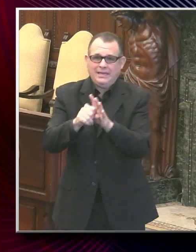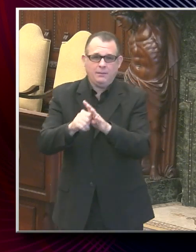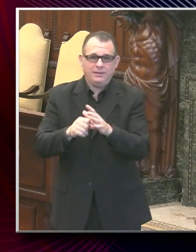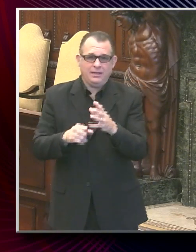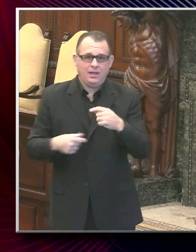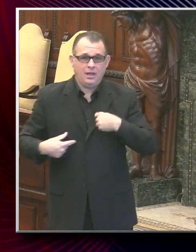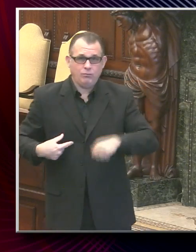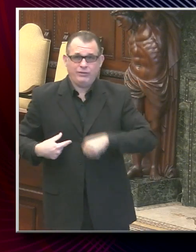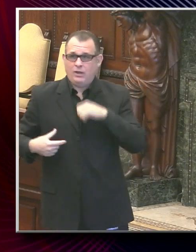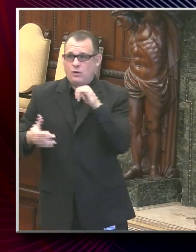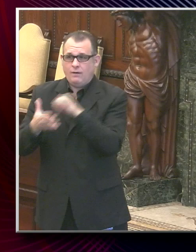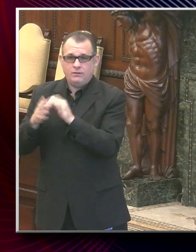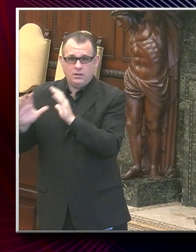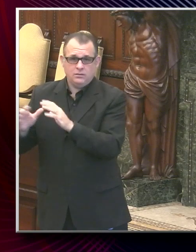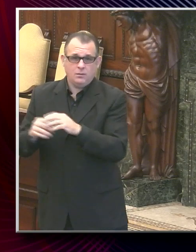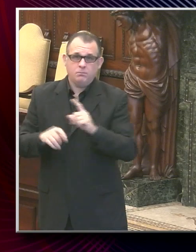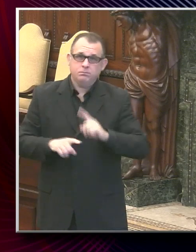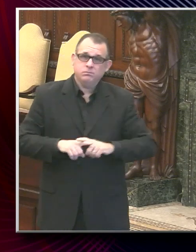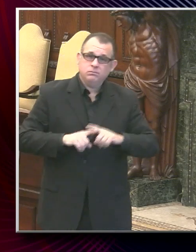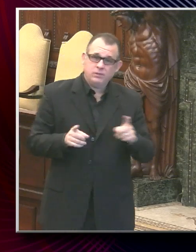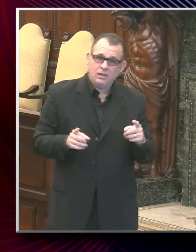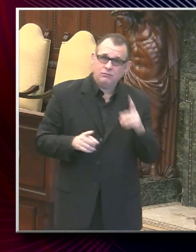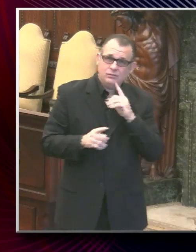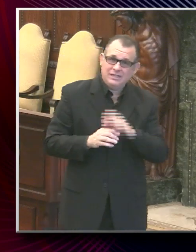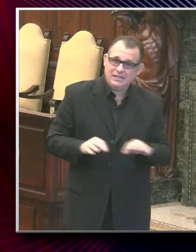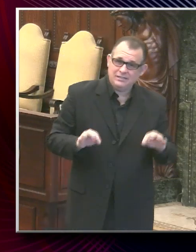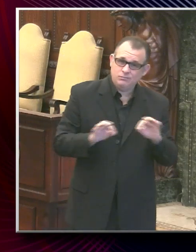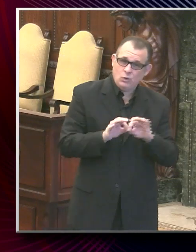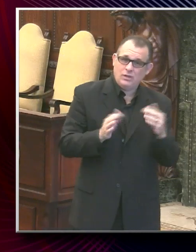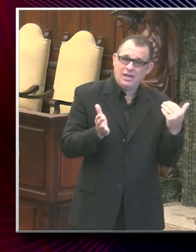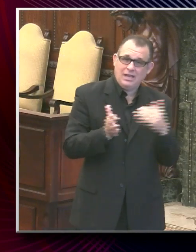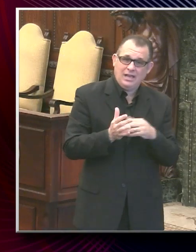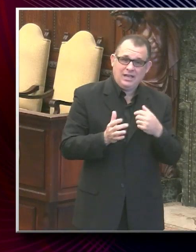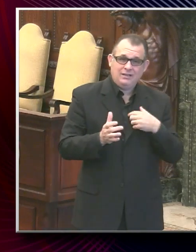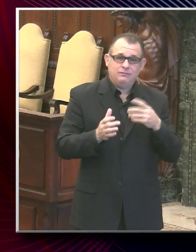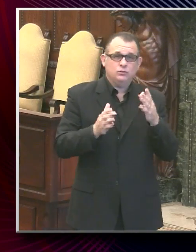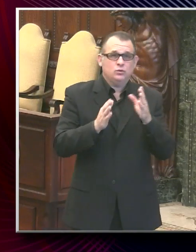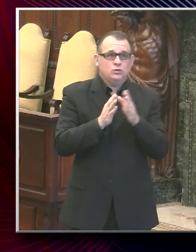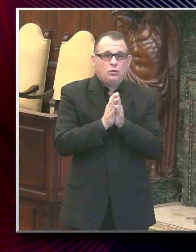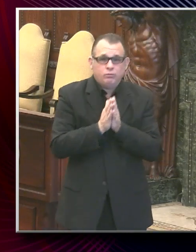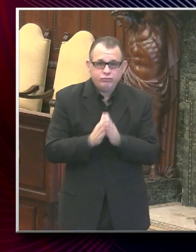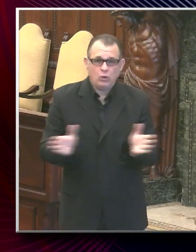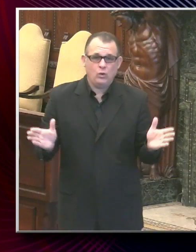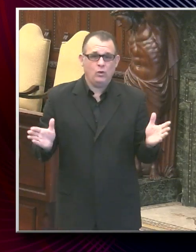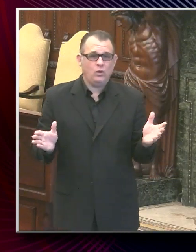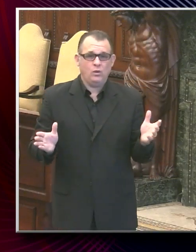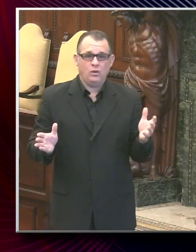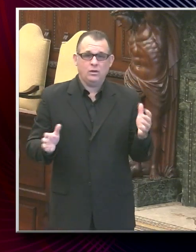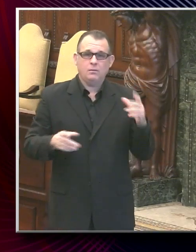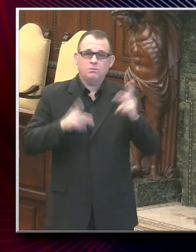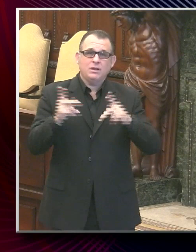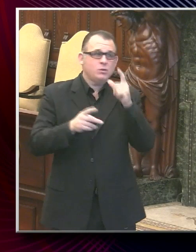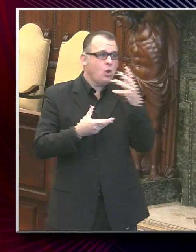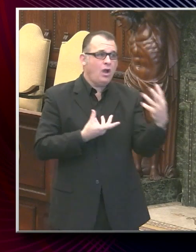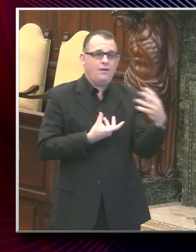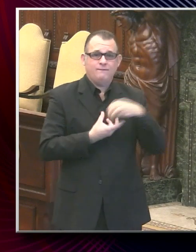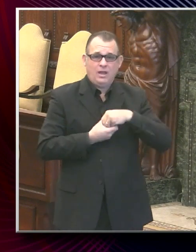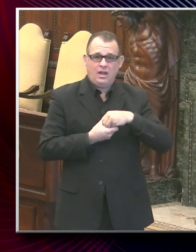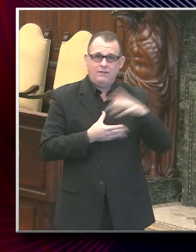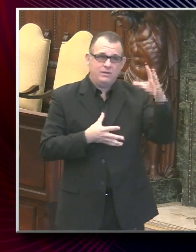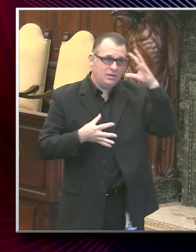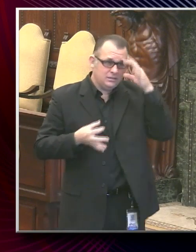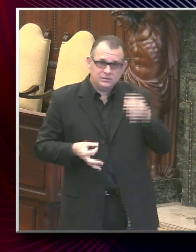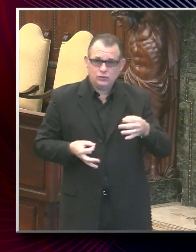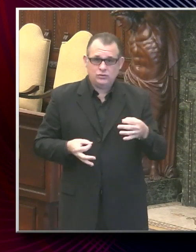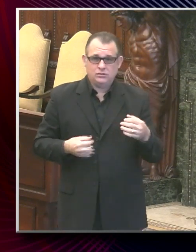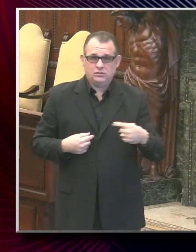agree that it's important, again, to broaden the table, broaden the decision making. And, you know, frankly, I hope the